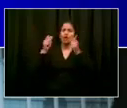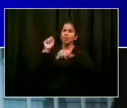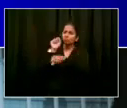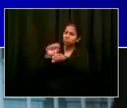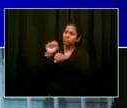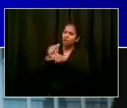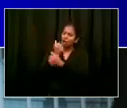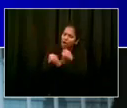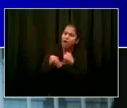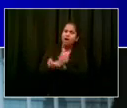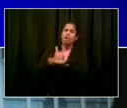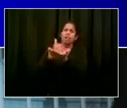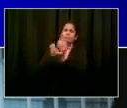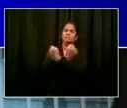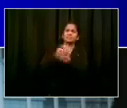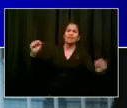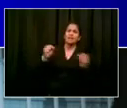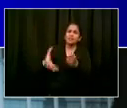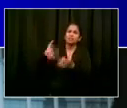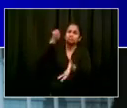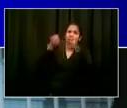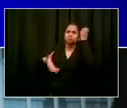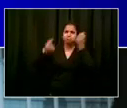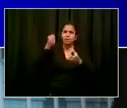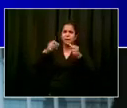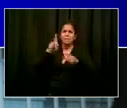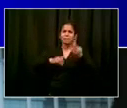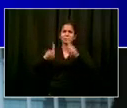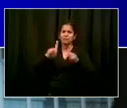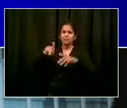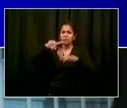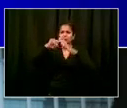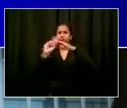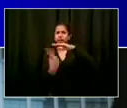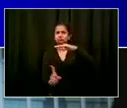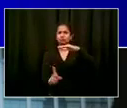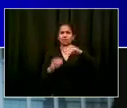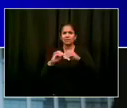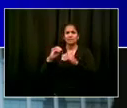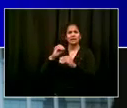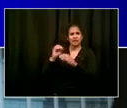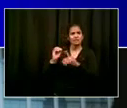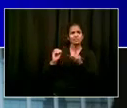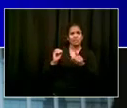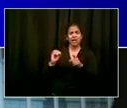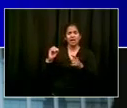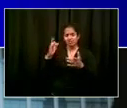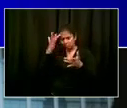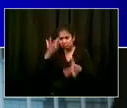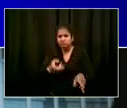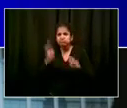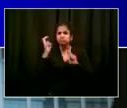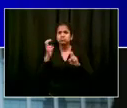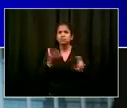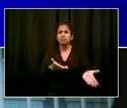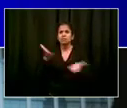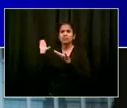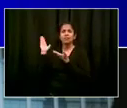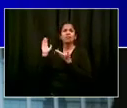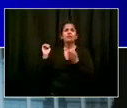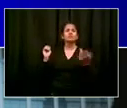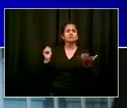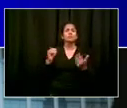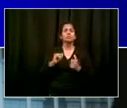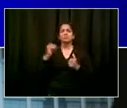from the work they did that day and in the rescue and recovery efforts. This is an anniversary that brings out so